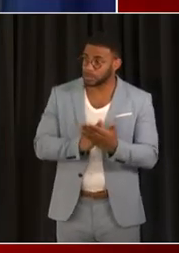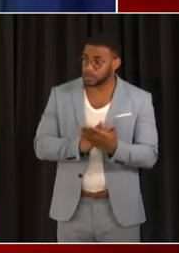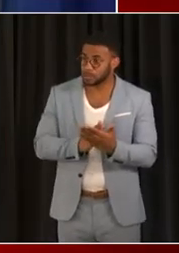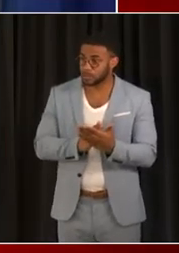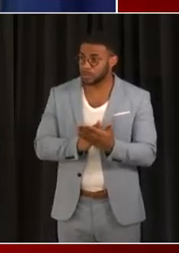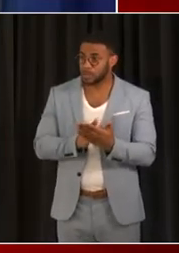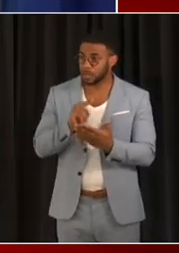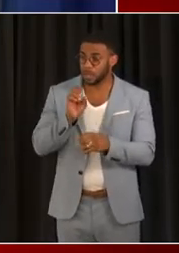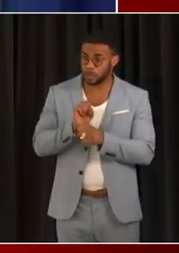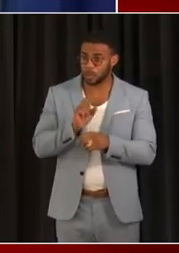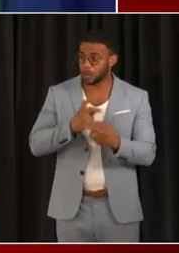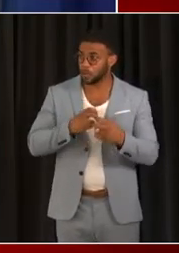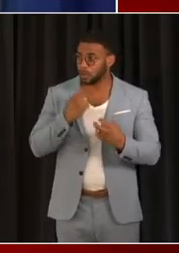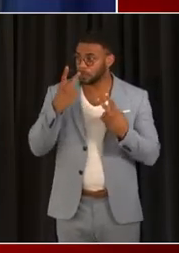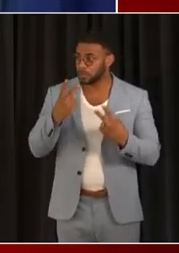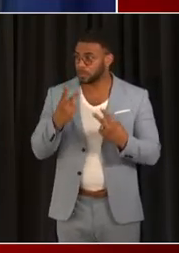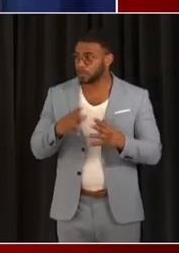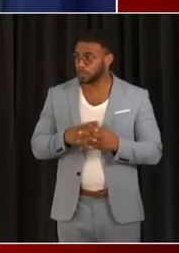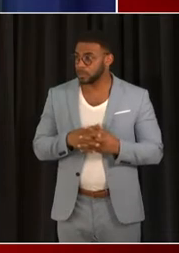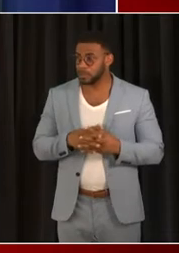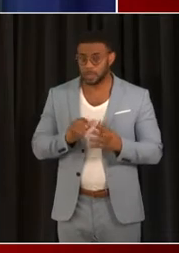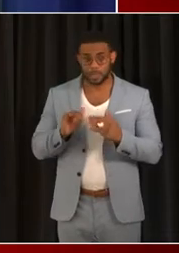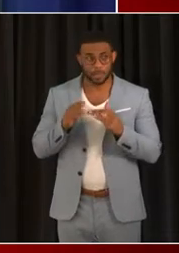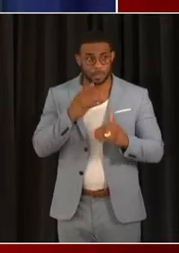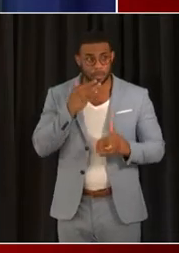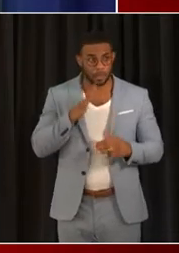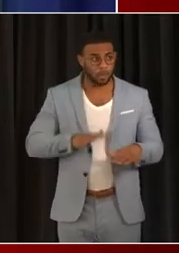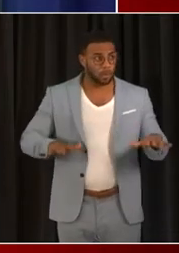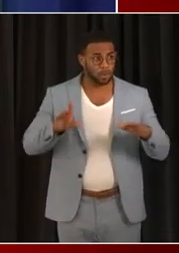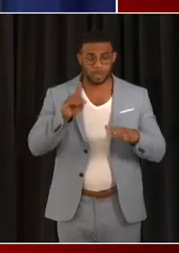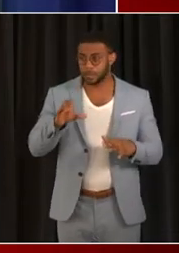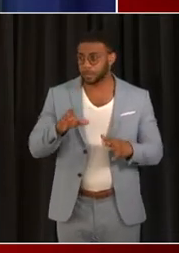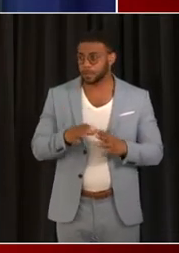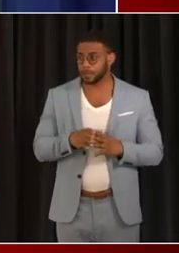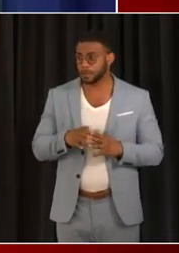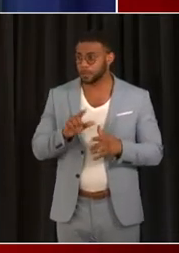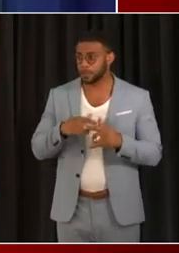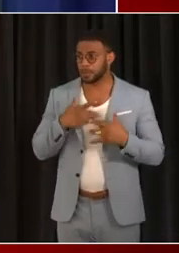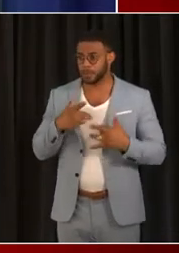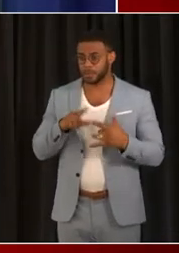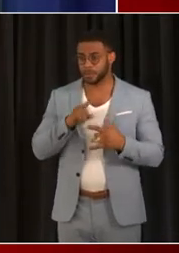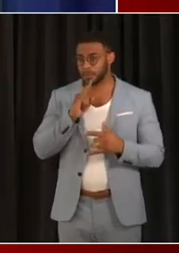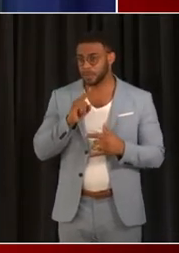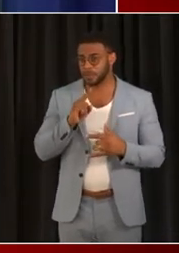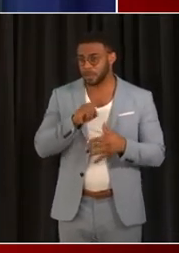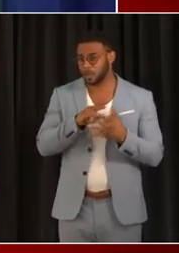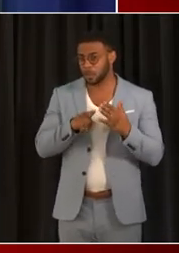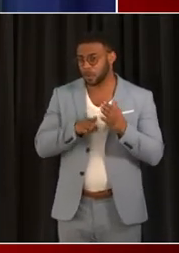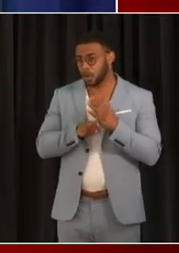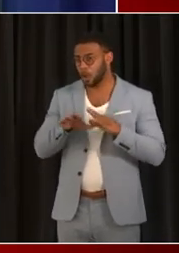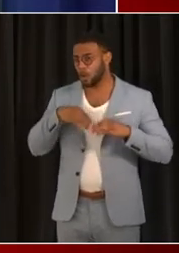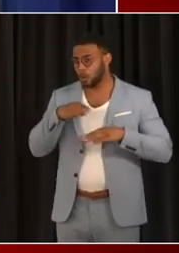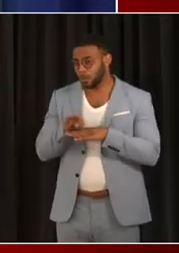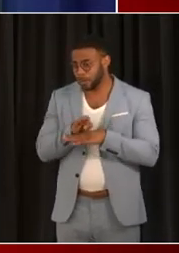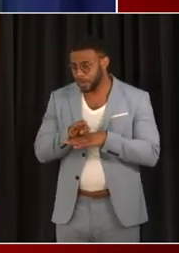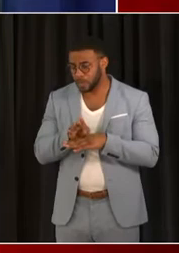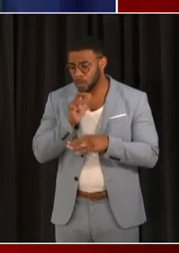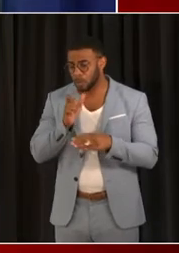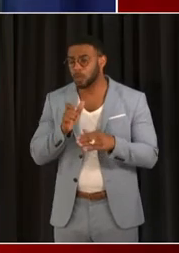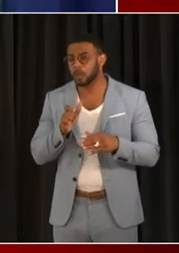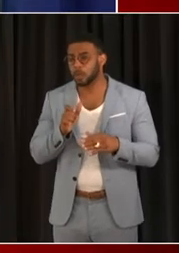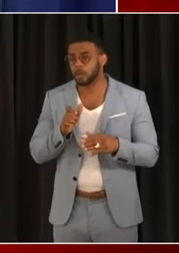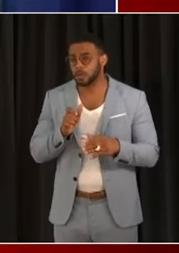the unemployment problems that we're seeing in communities of color across the district, then it's likely to be those minority-owned businesses